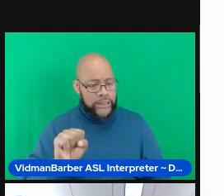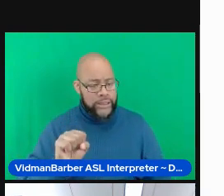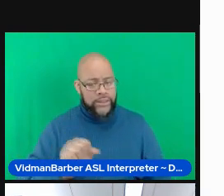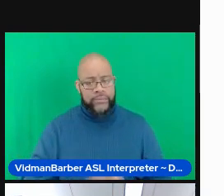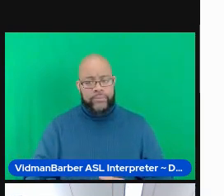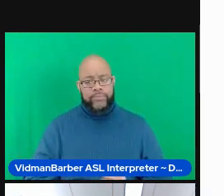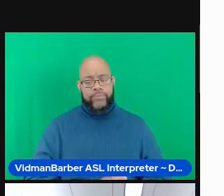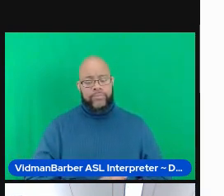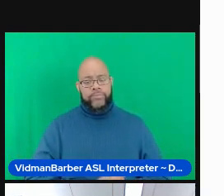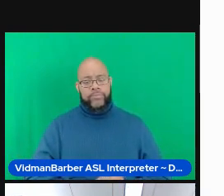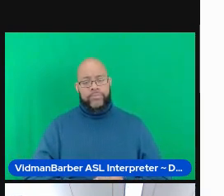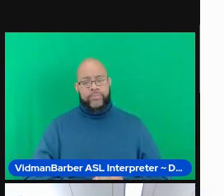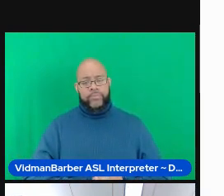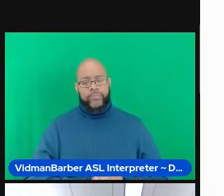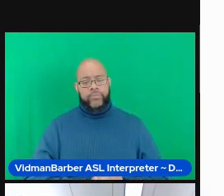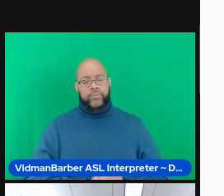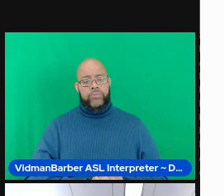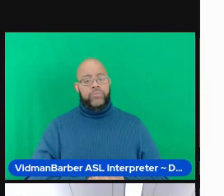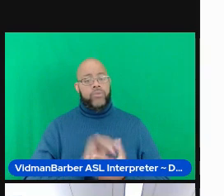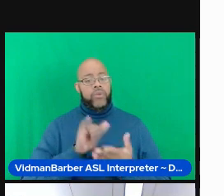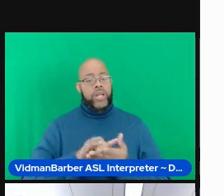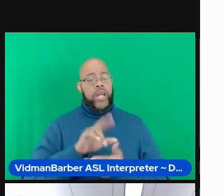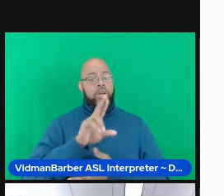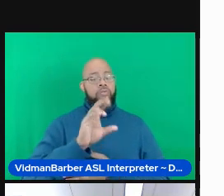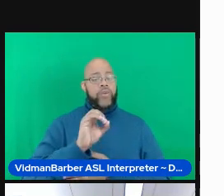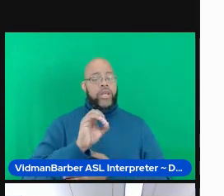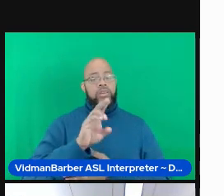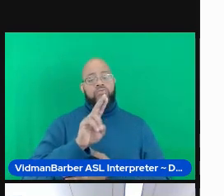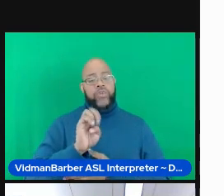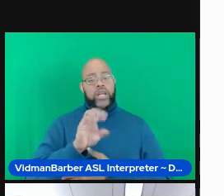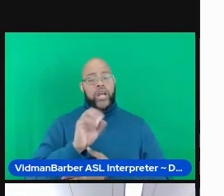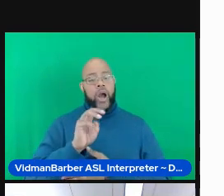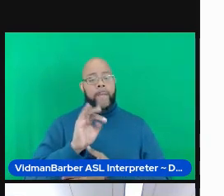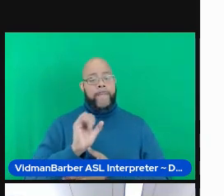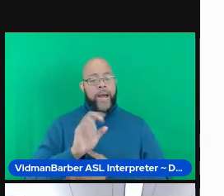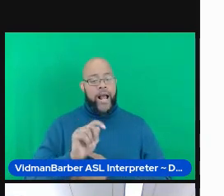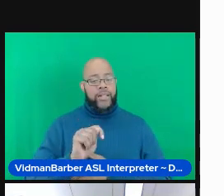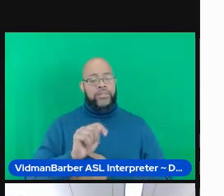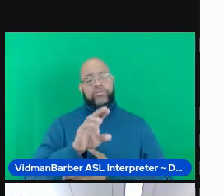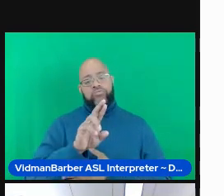And these recombinant influenza vaccines are devoid of egg proteins.